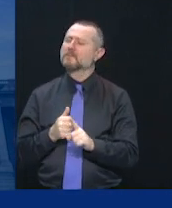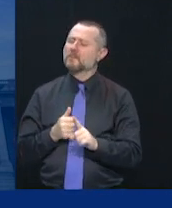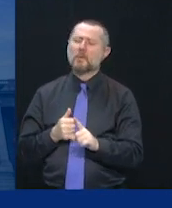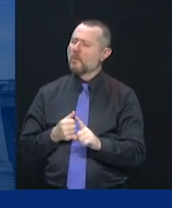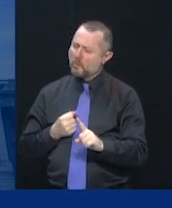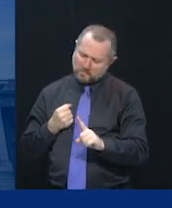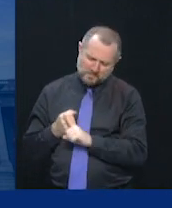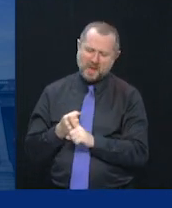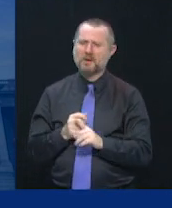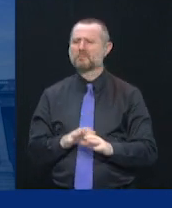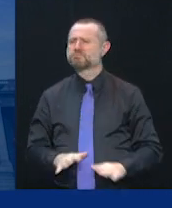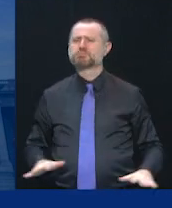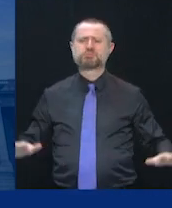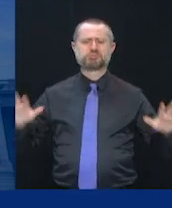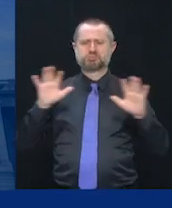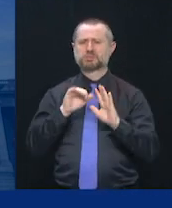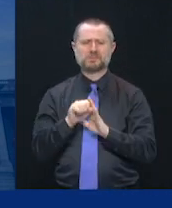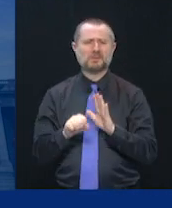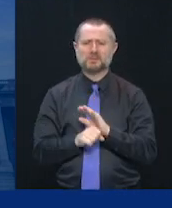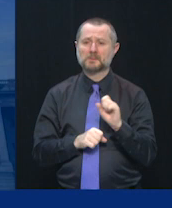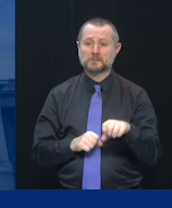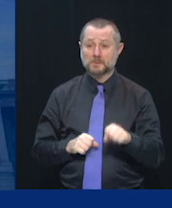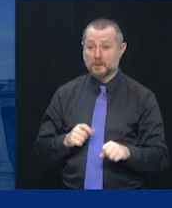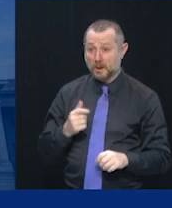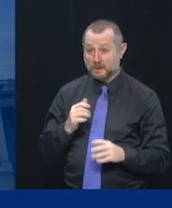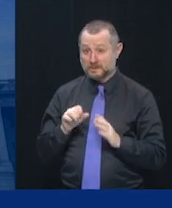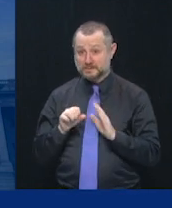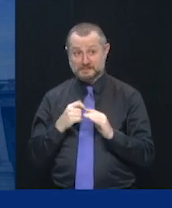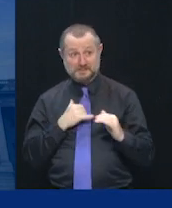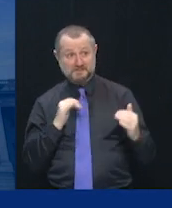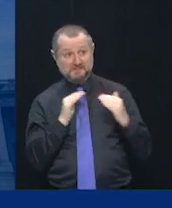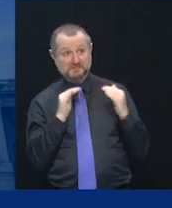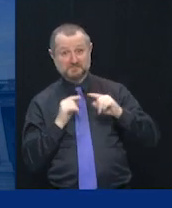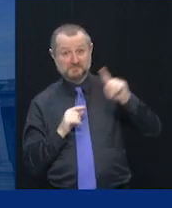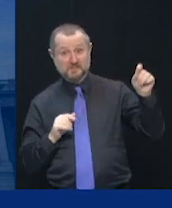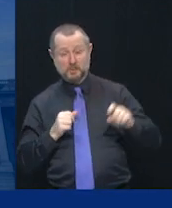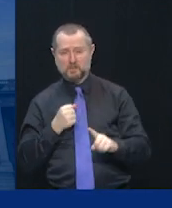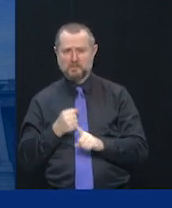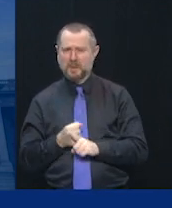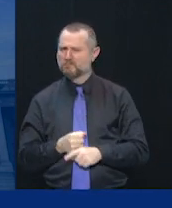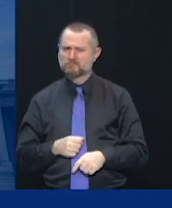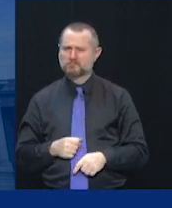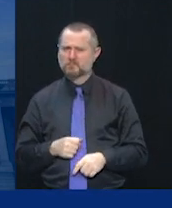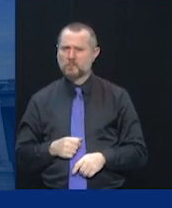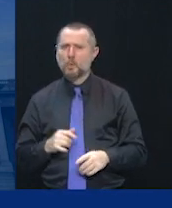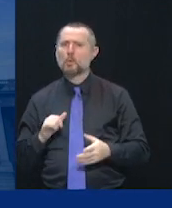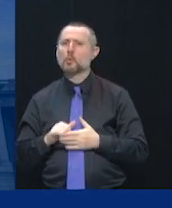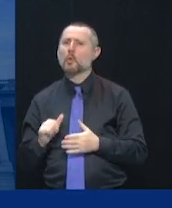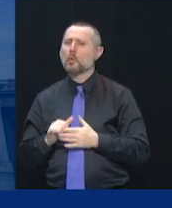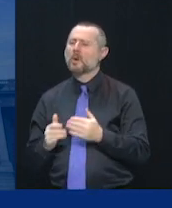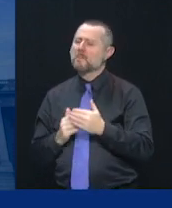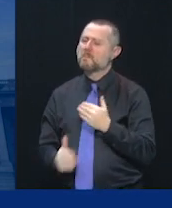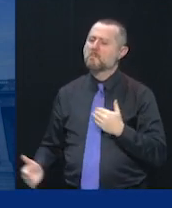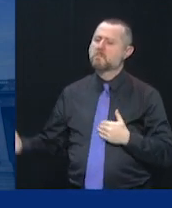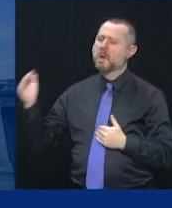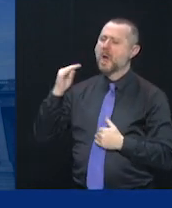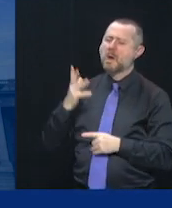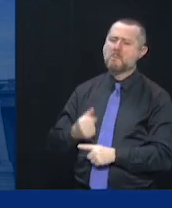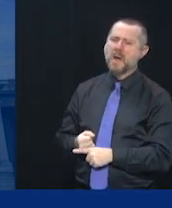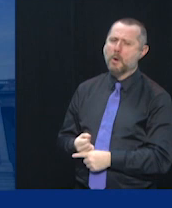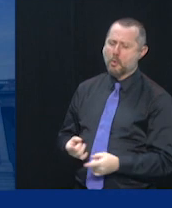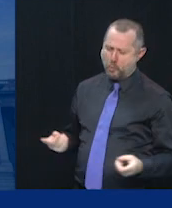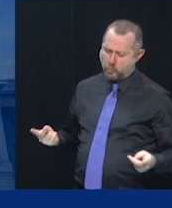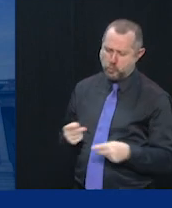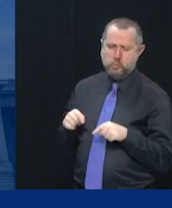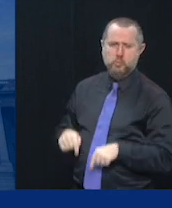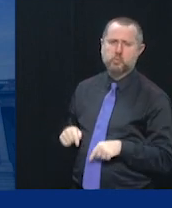COVID has not affected every state the way it has affected this state. That is the fact. My job